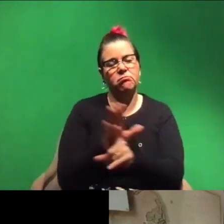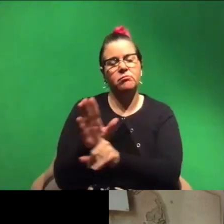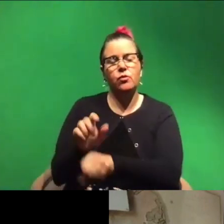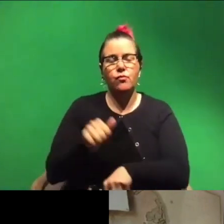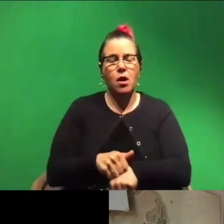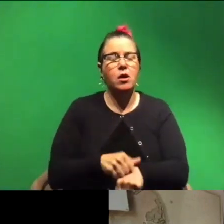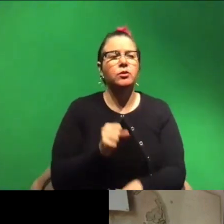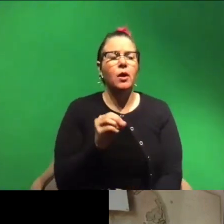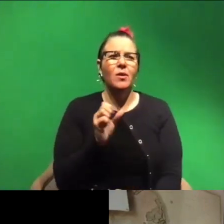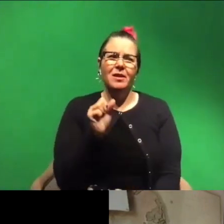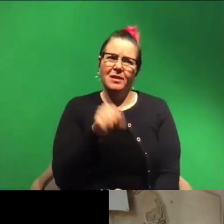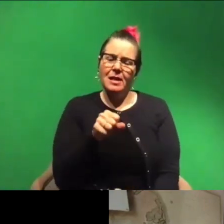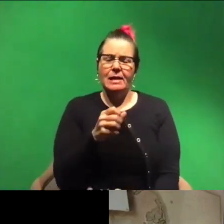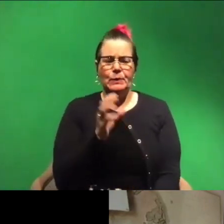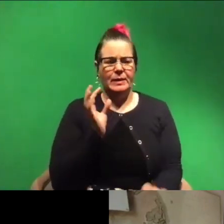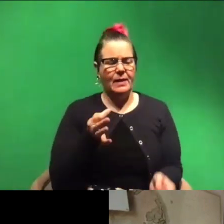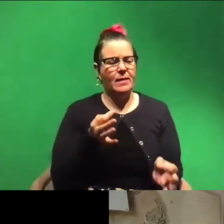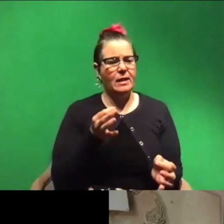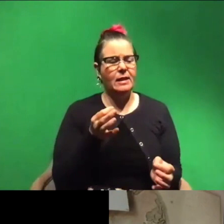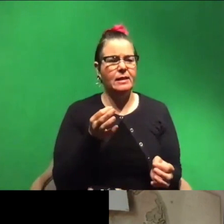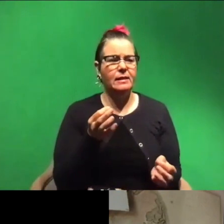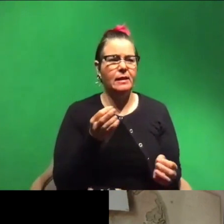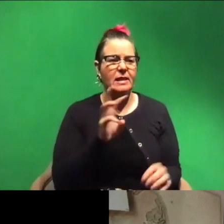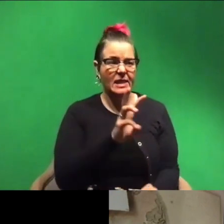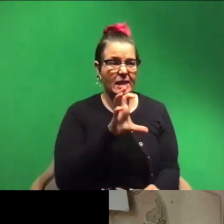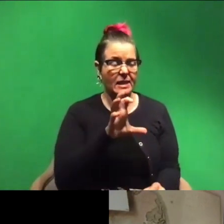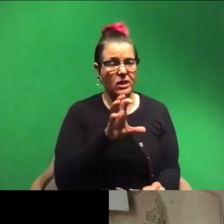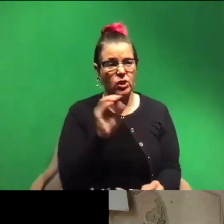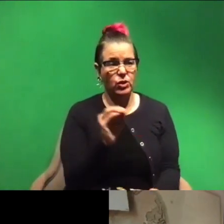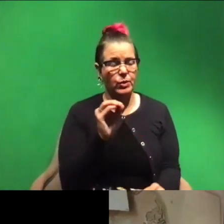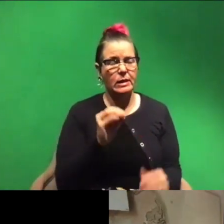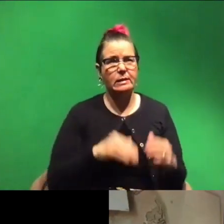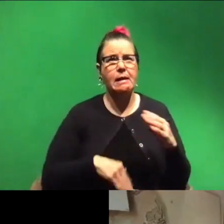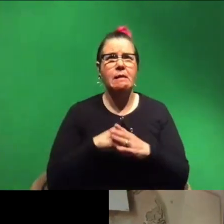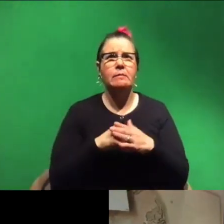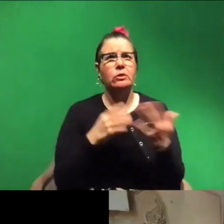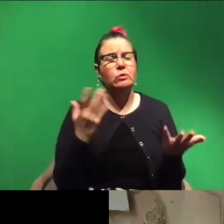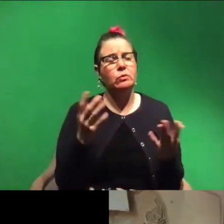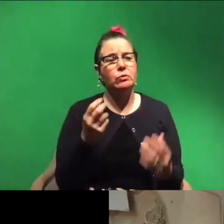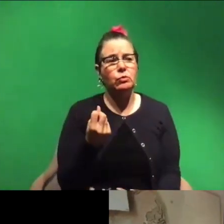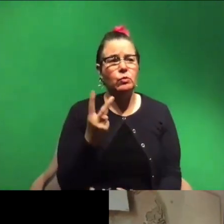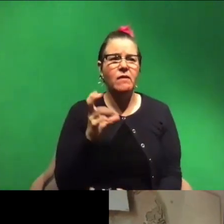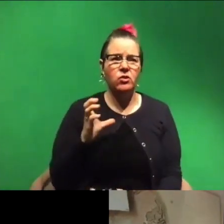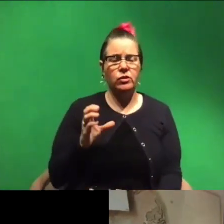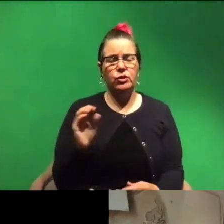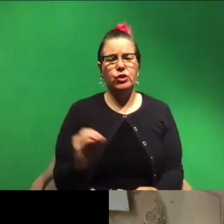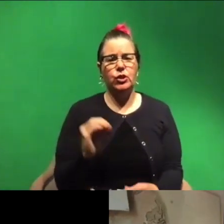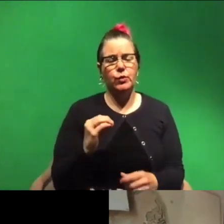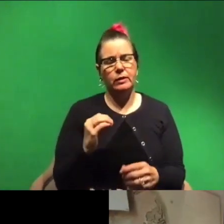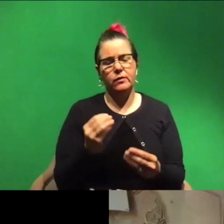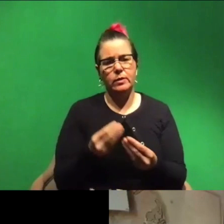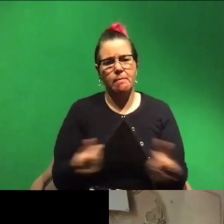yeah, you definitely be looking anywhere from 600 degrees up to kind of 1200 degrees to get a rock melting.